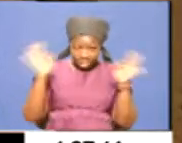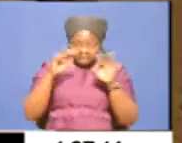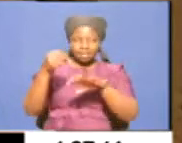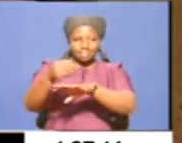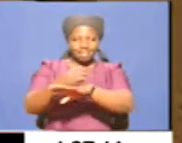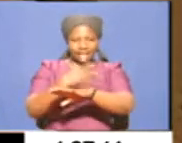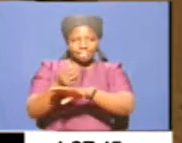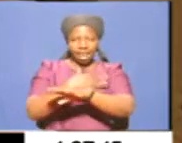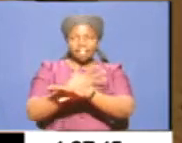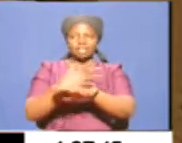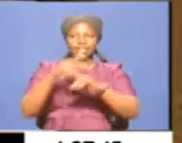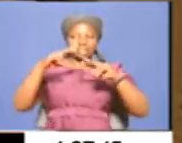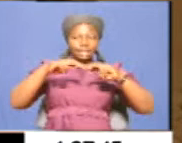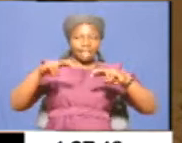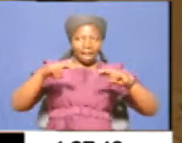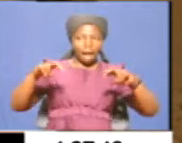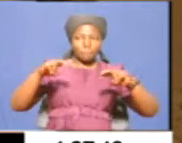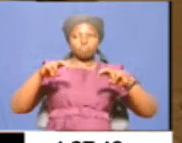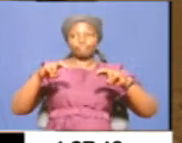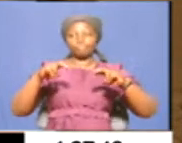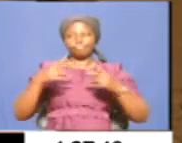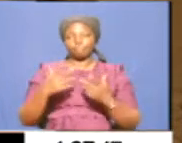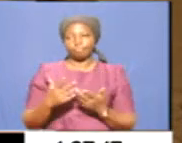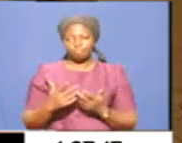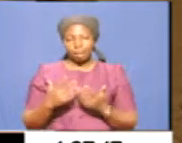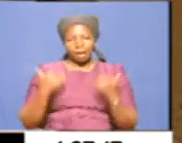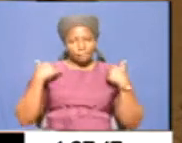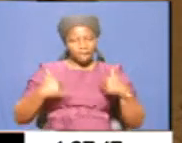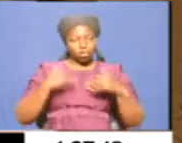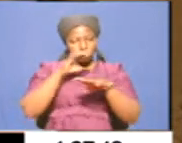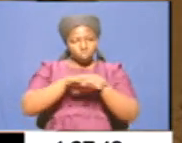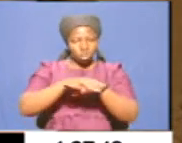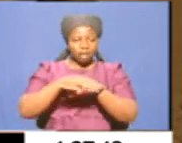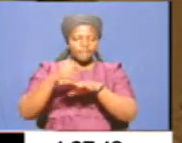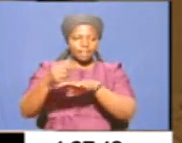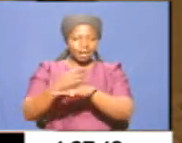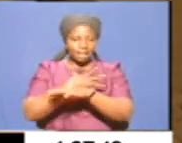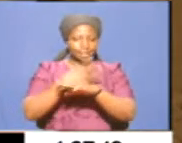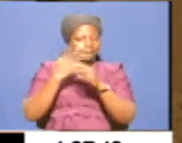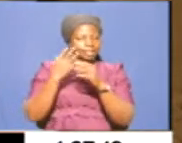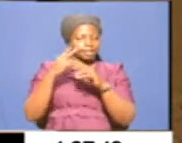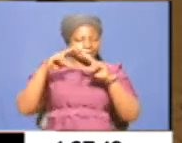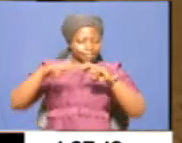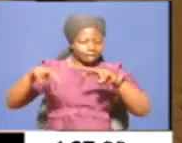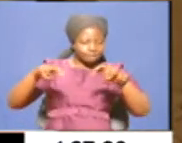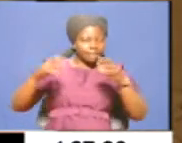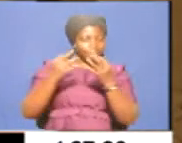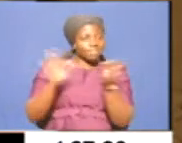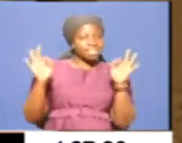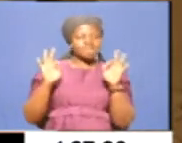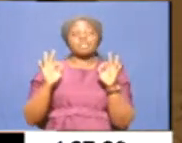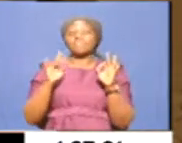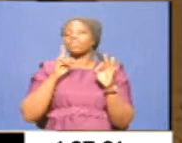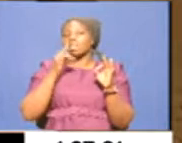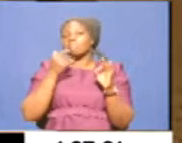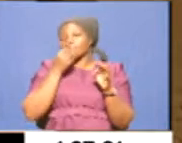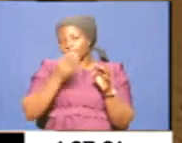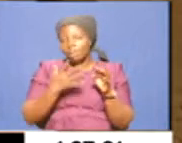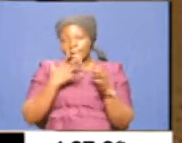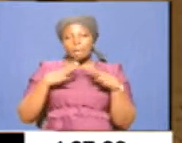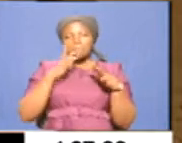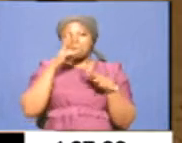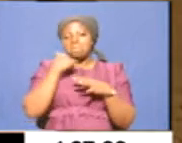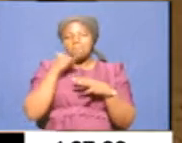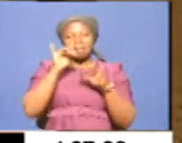Mimi nimefanywa screening hapa Medanta, ni free cancer screening. So naambia wale watu wako nyumbani mkuje